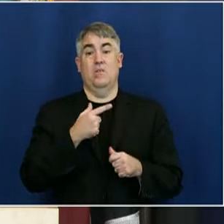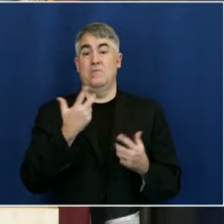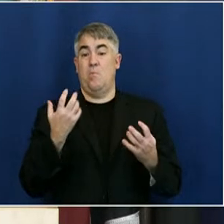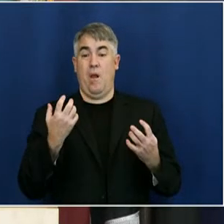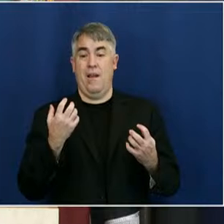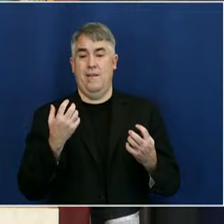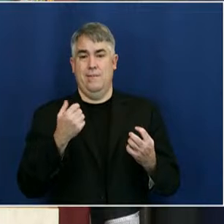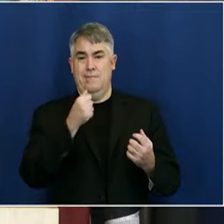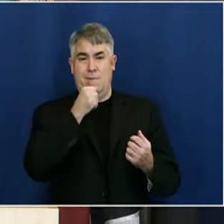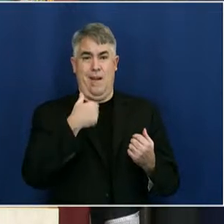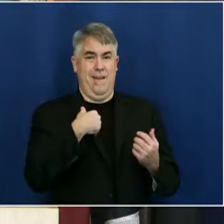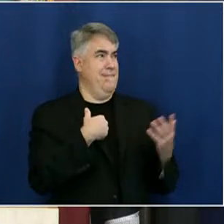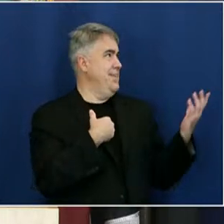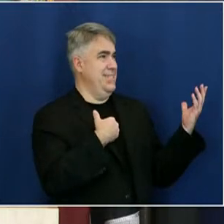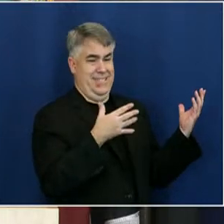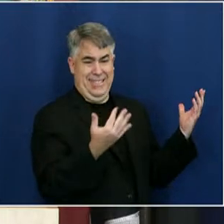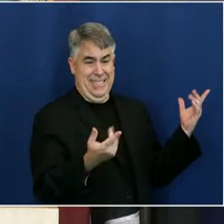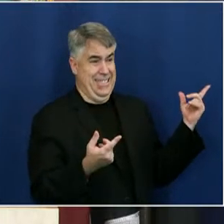we have availability.